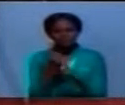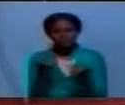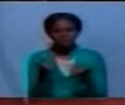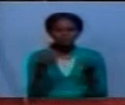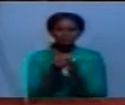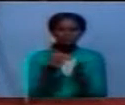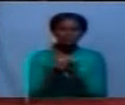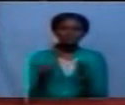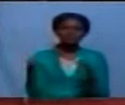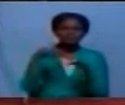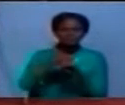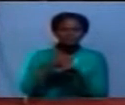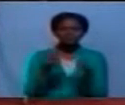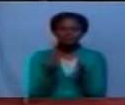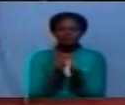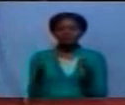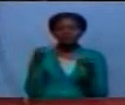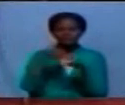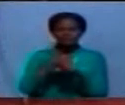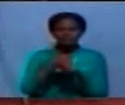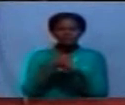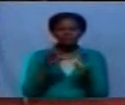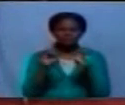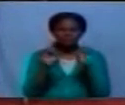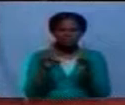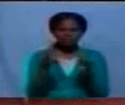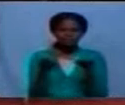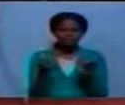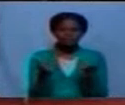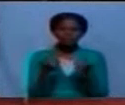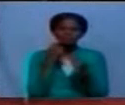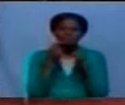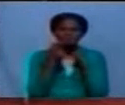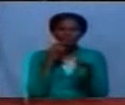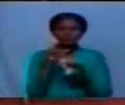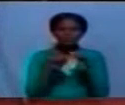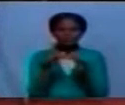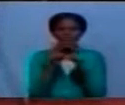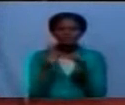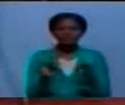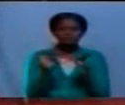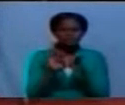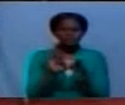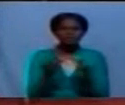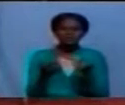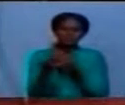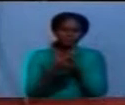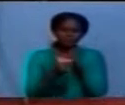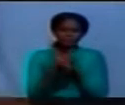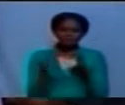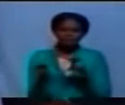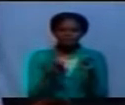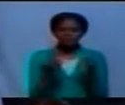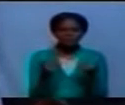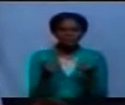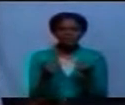financial inclusion, and financial education. And I'm glad to be here to talk about one of the most important things banks do, is looking